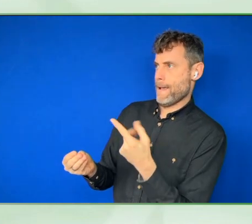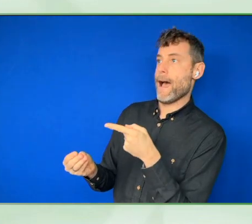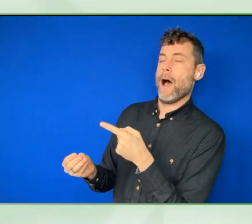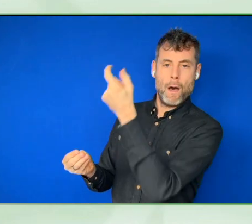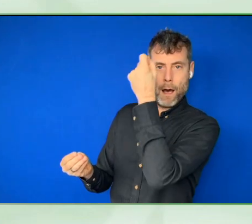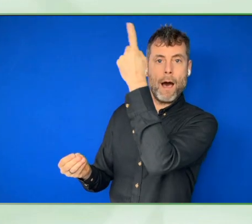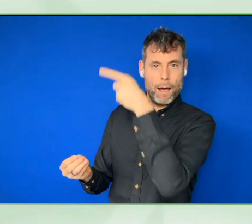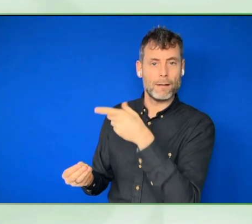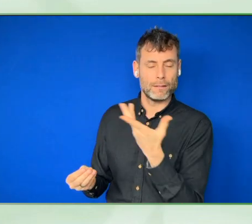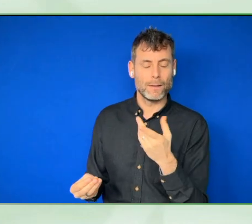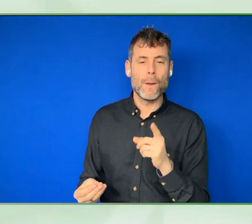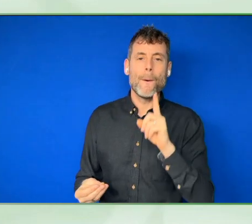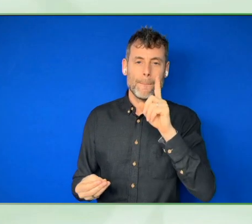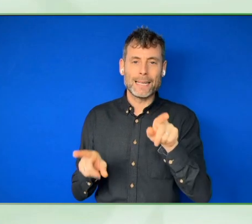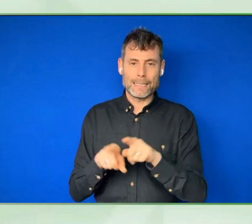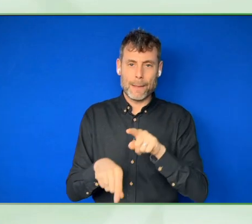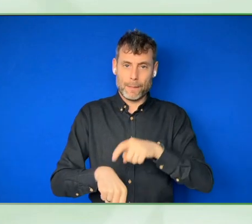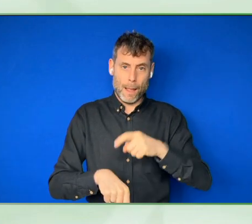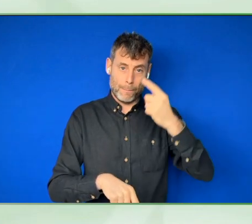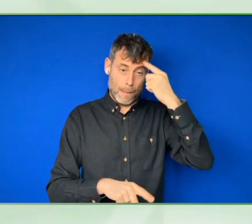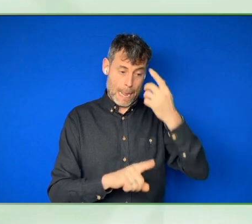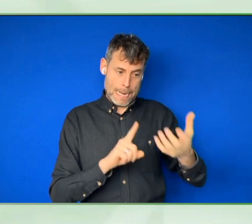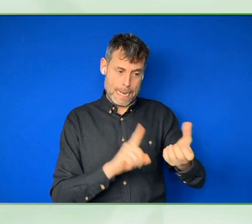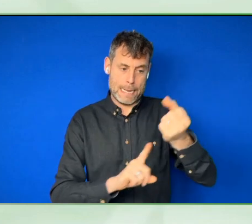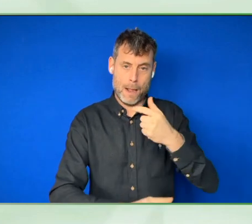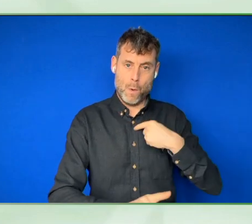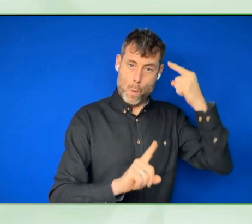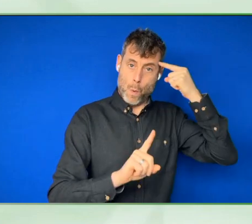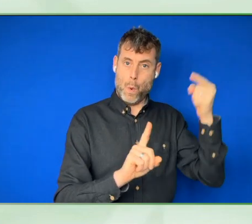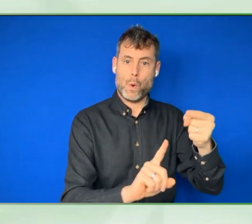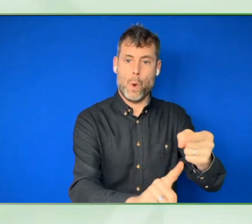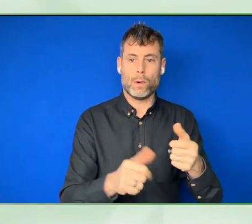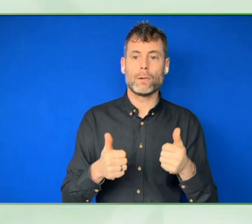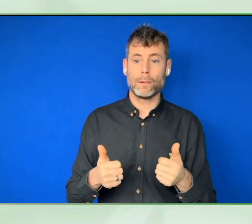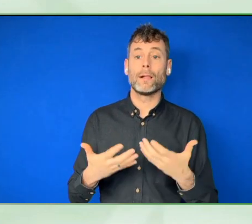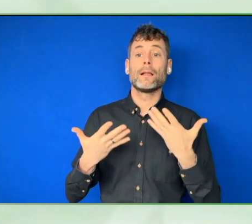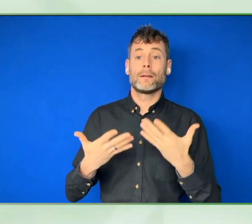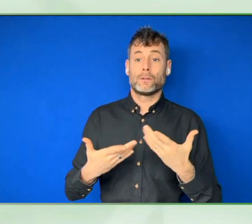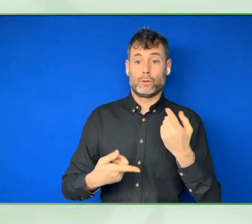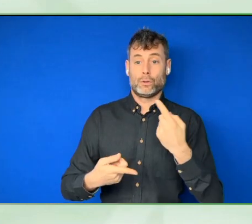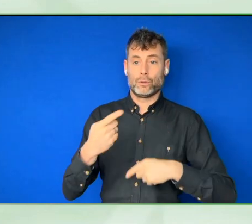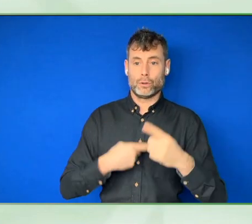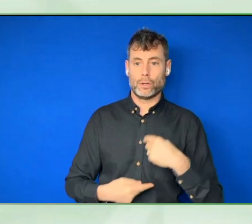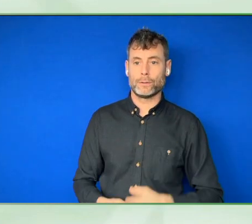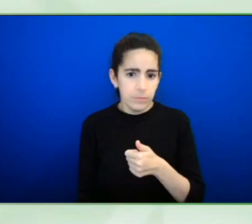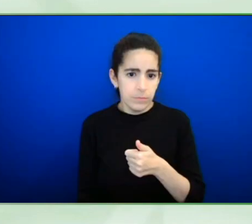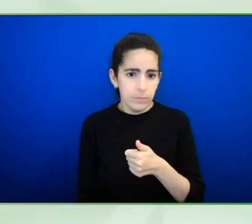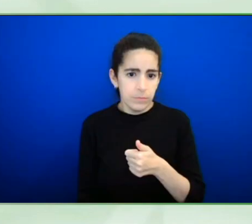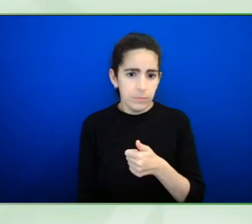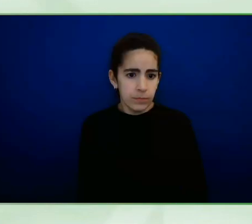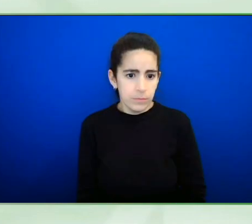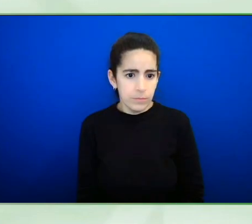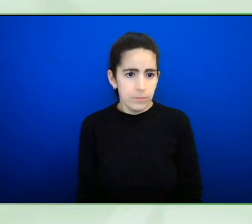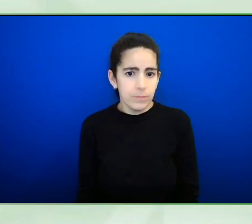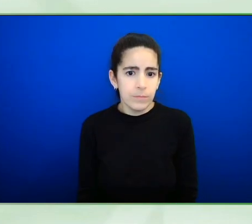doors. Thank you for that. I think there's a questioner down the back, so when you get the microphone, if you could tell us your name, where you're from,